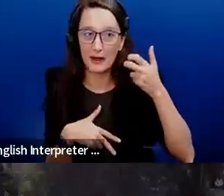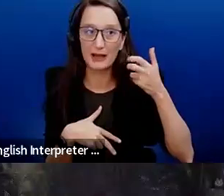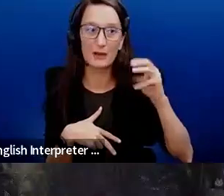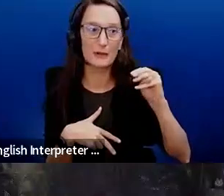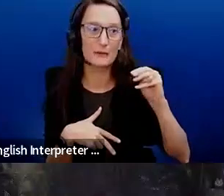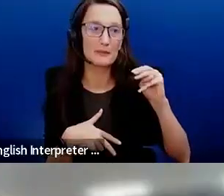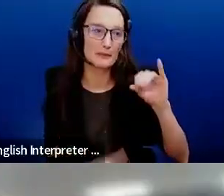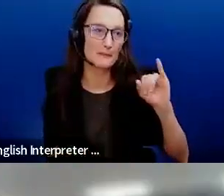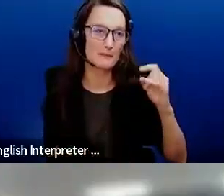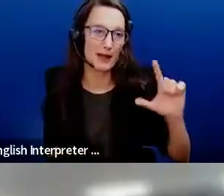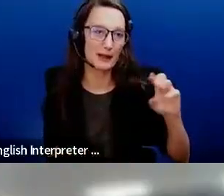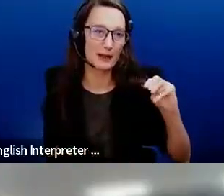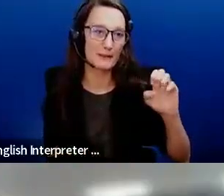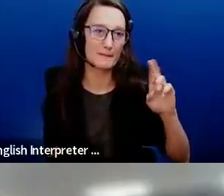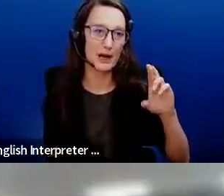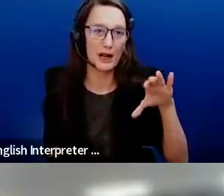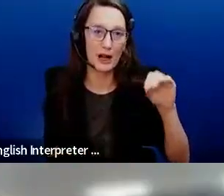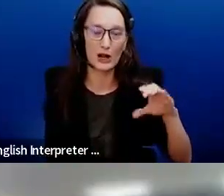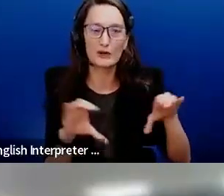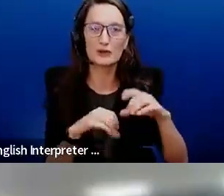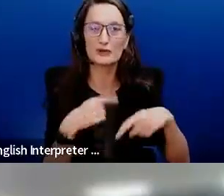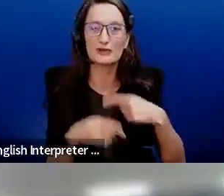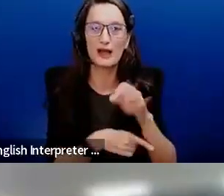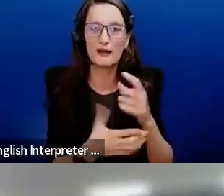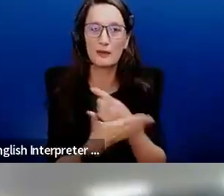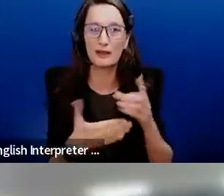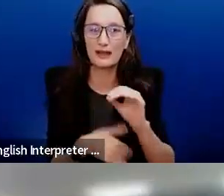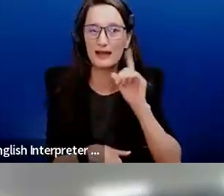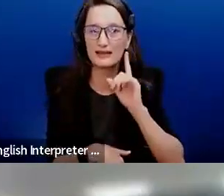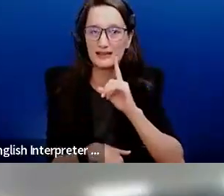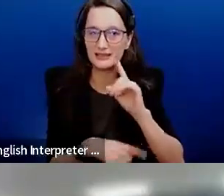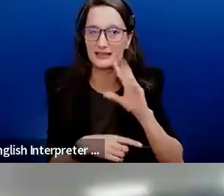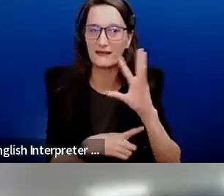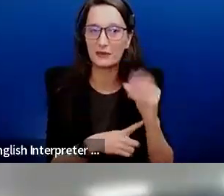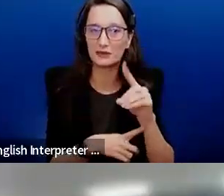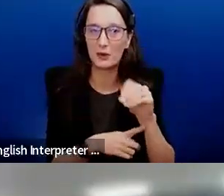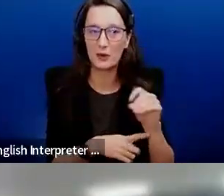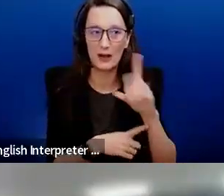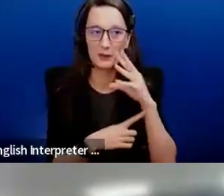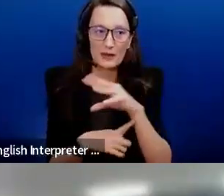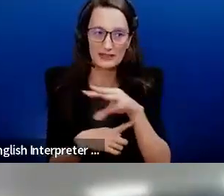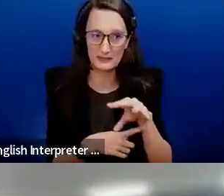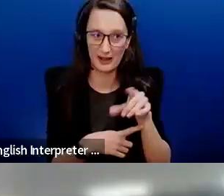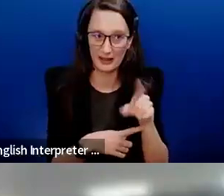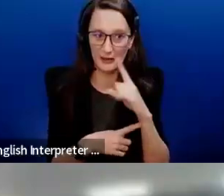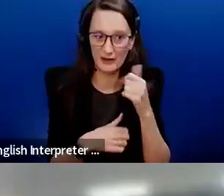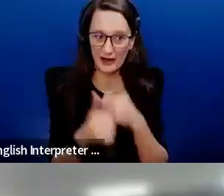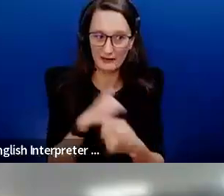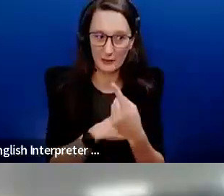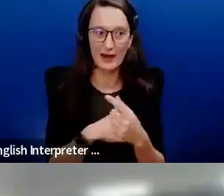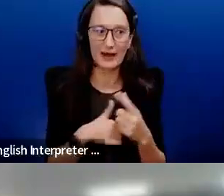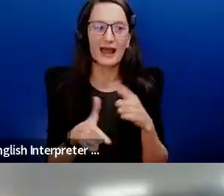do our sign of the week in Deaf Culture 101. Michael, I am going to spotlight you for everyone. Then you can set up